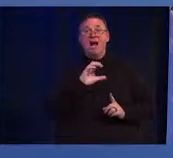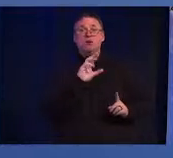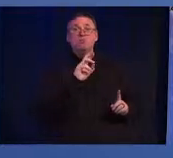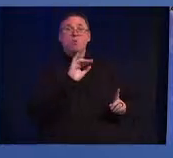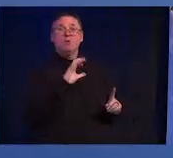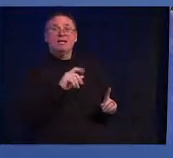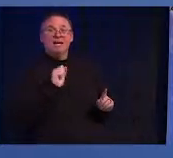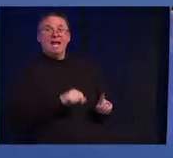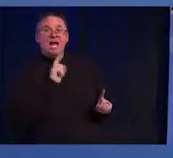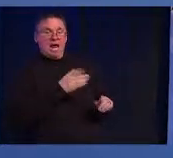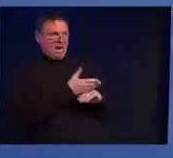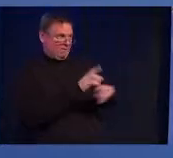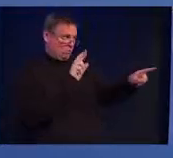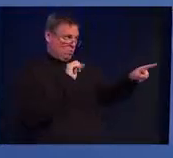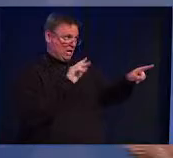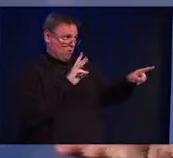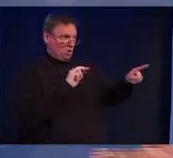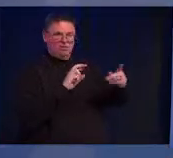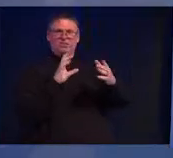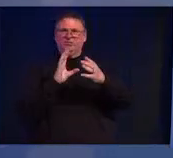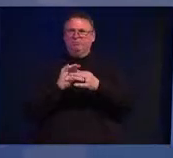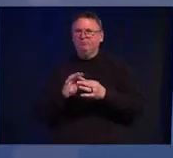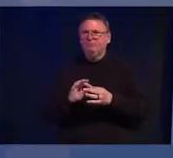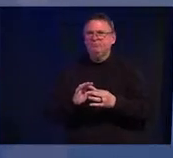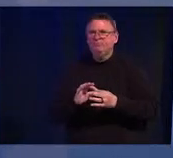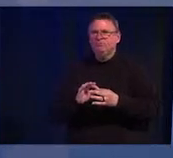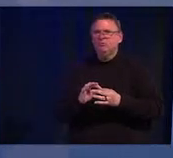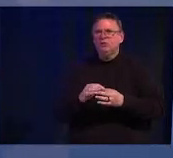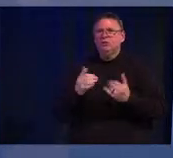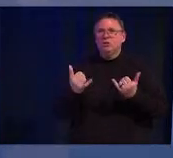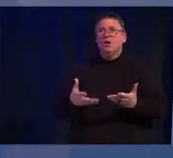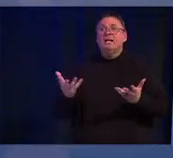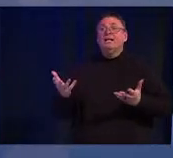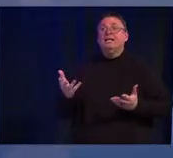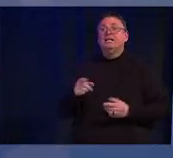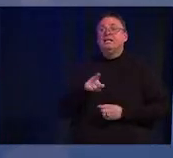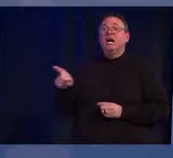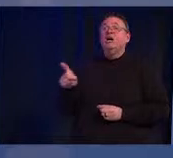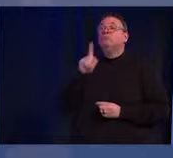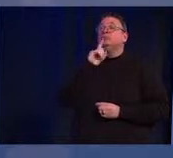speak. So here's what's not being said tonight.